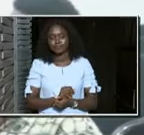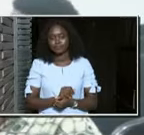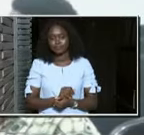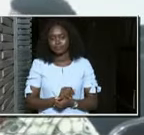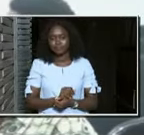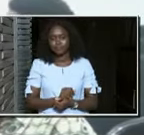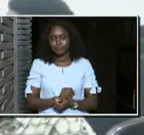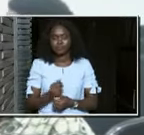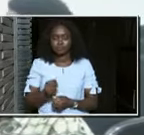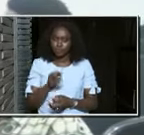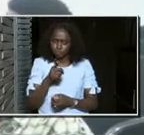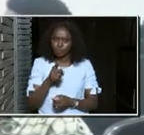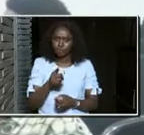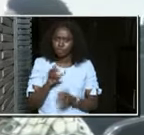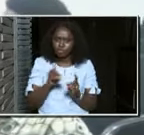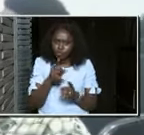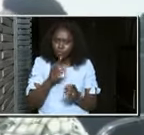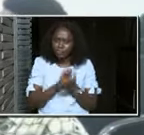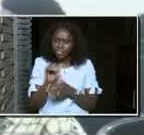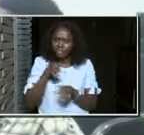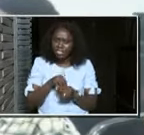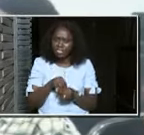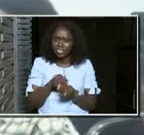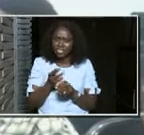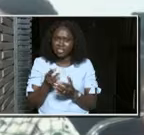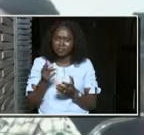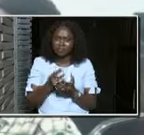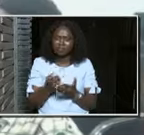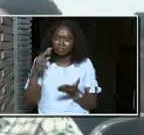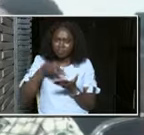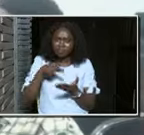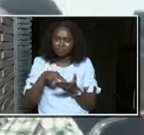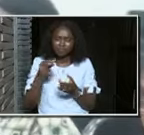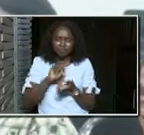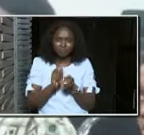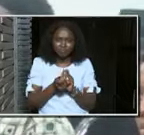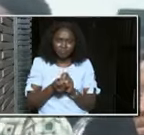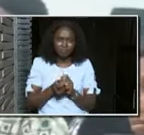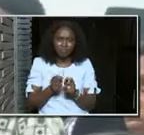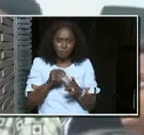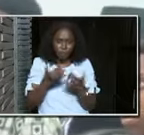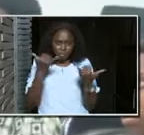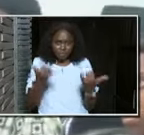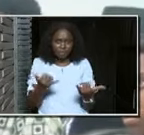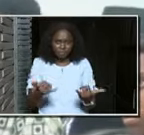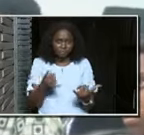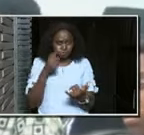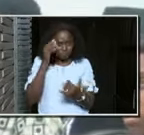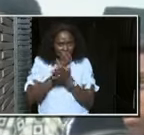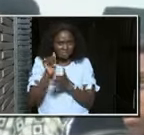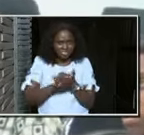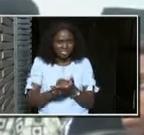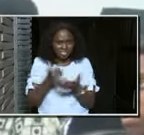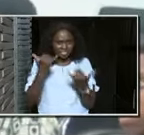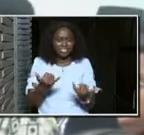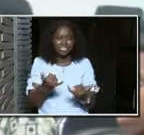believe in restructuring, or do you believe the current political structure of Nigeria is okay? If